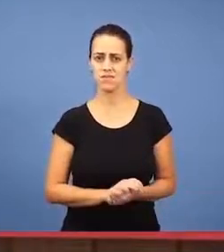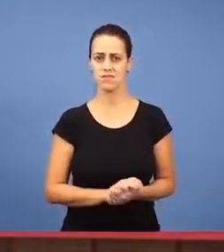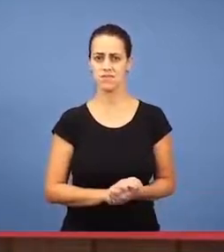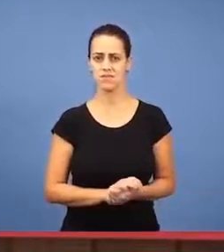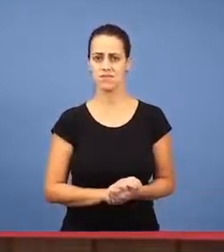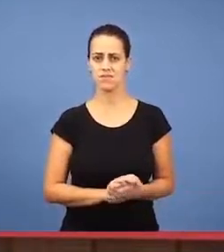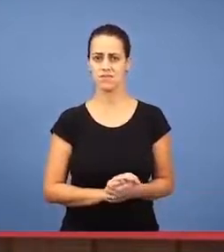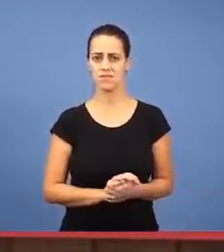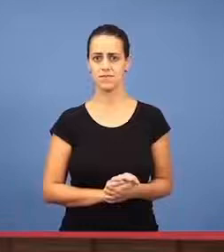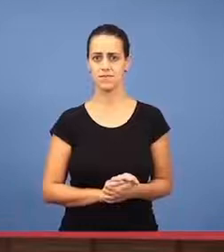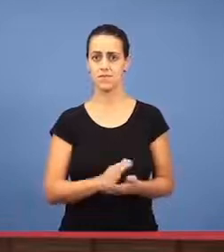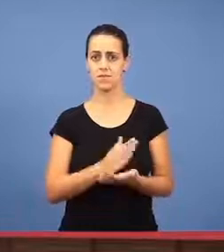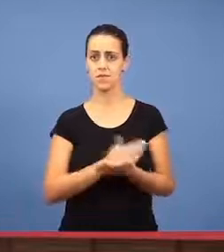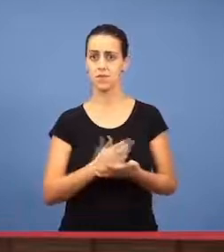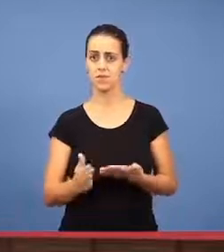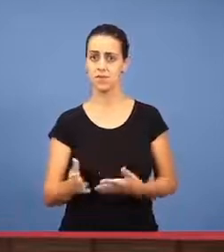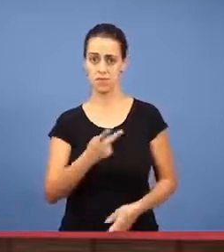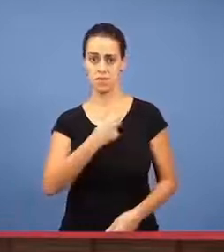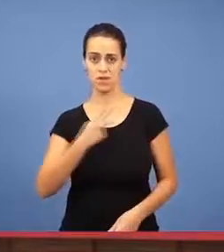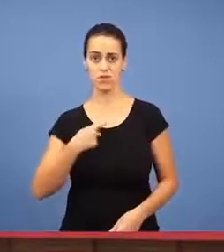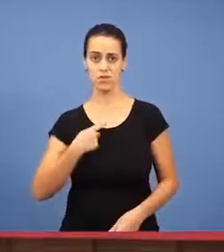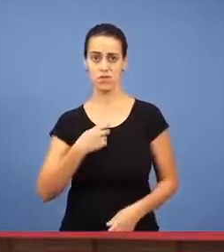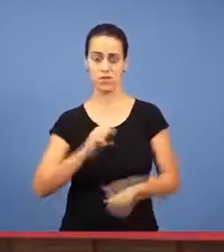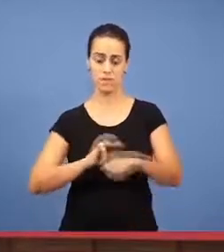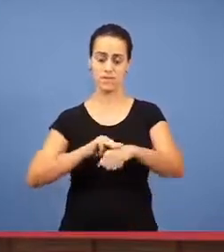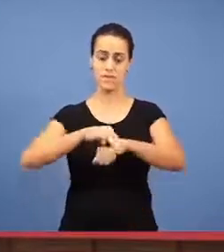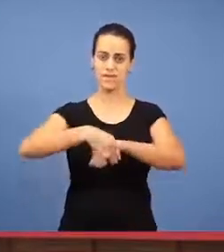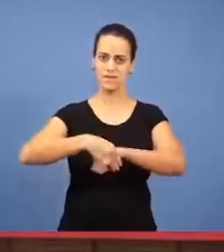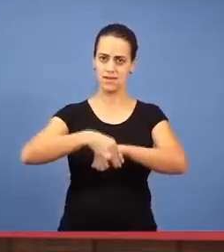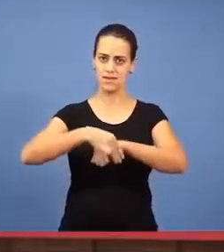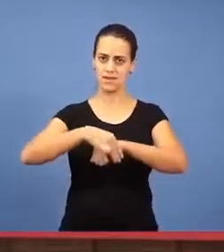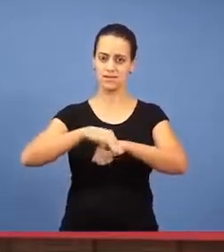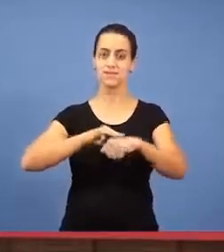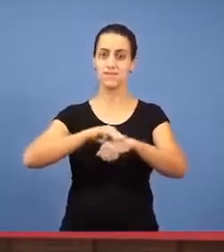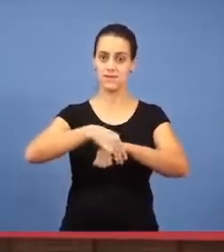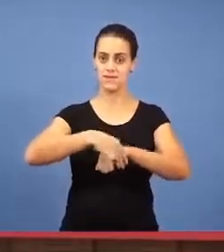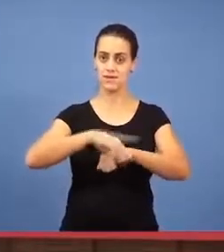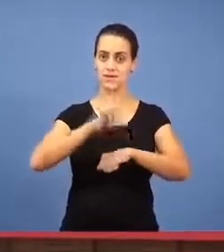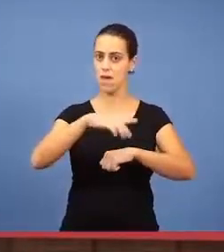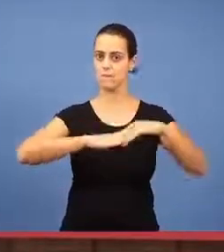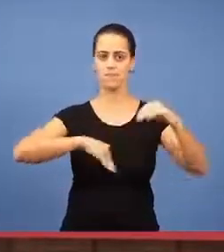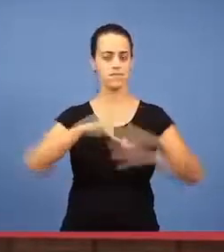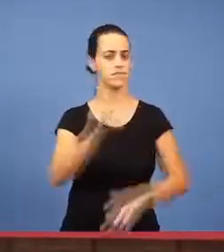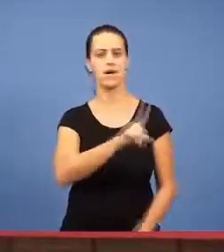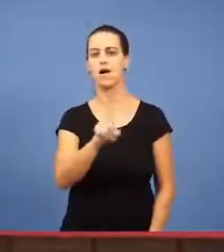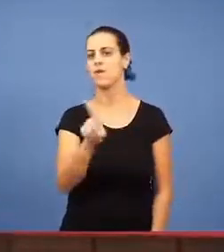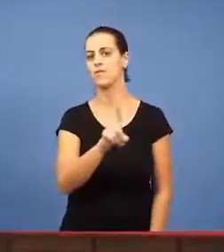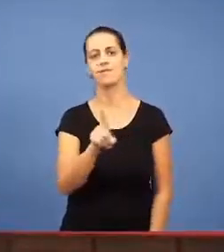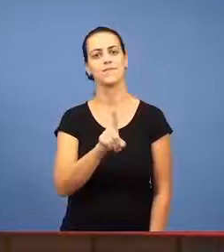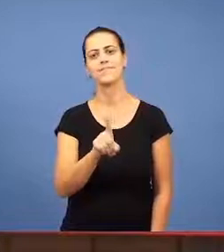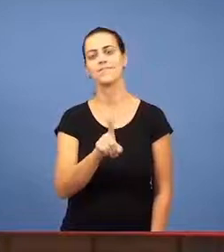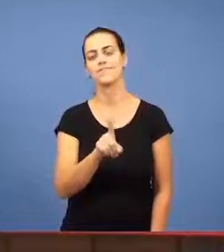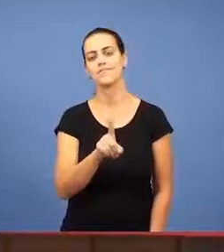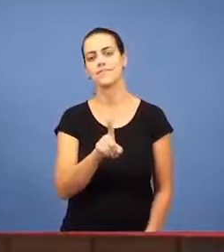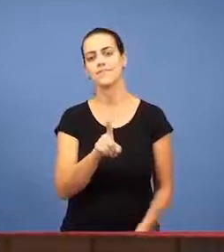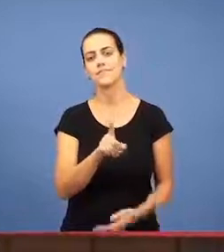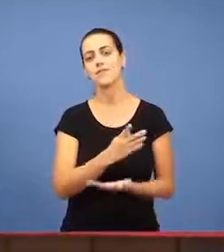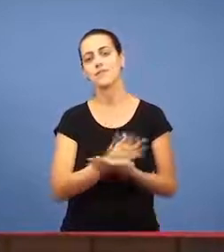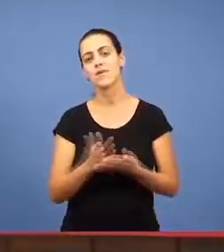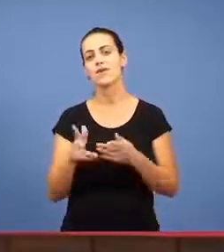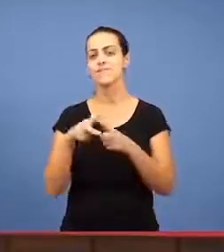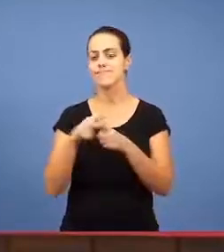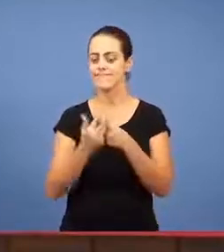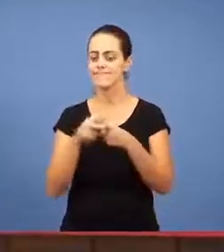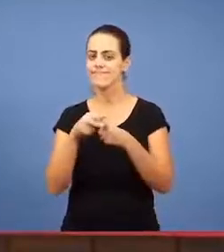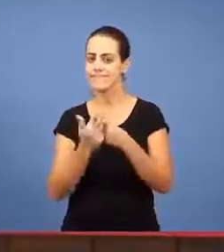then you lose it. So that's why our ministries are not professionals. So you see, my brethren, many